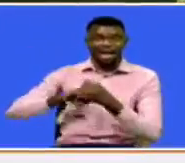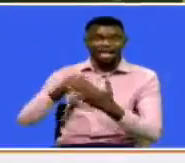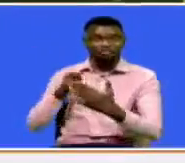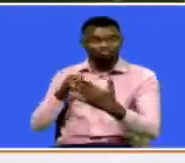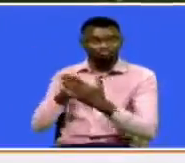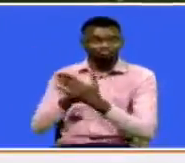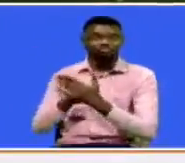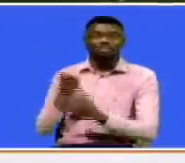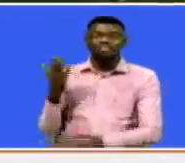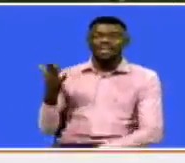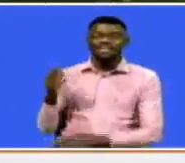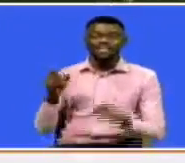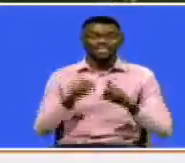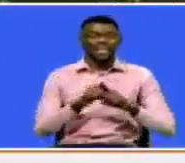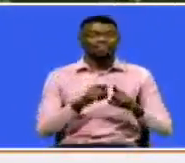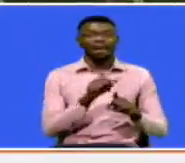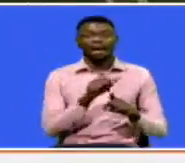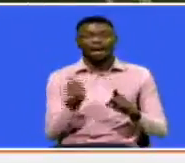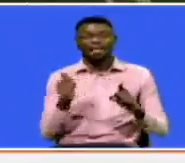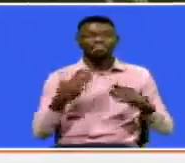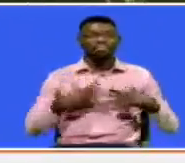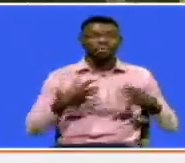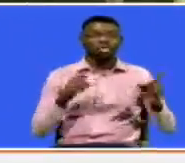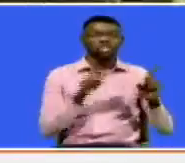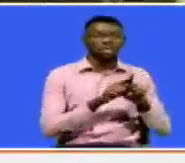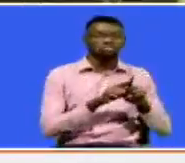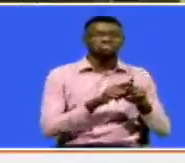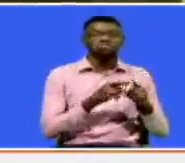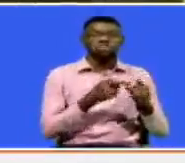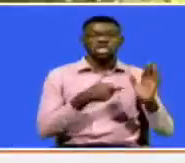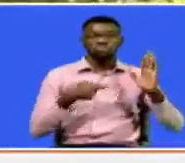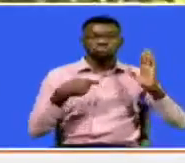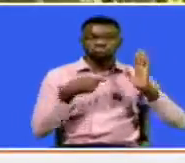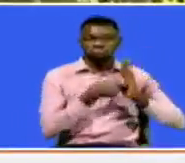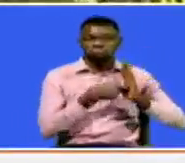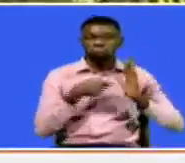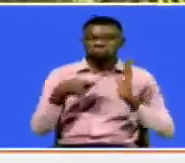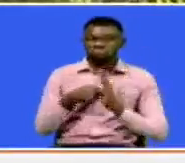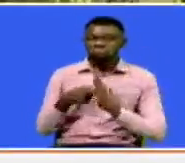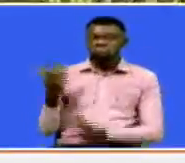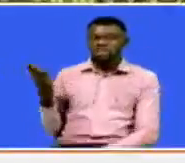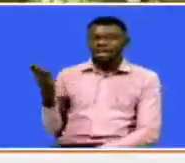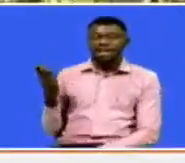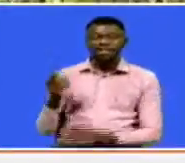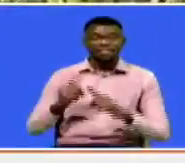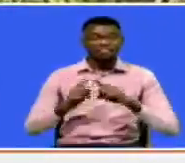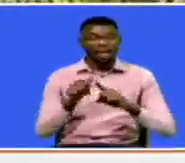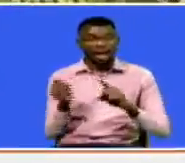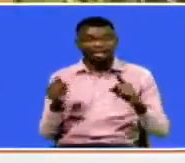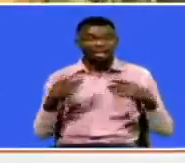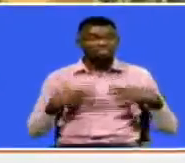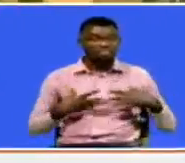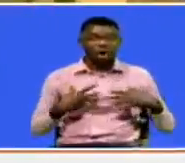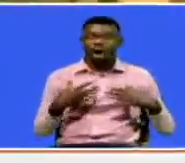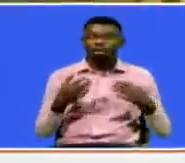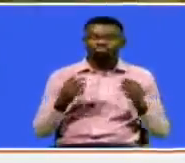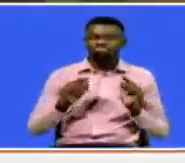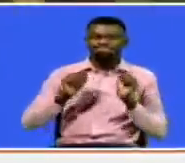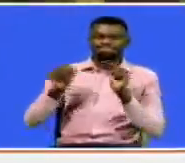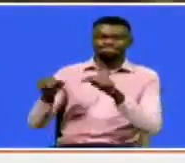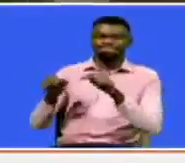yangu kama venye wengine wenzangu walikuja weka kufuli zao za maisha. But for others, this is a no-go